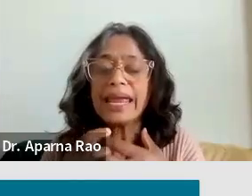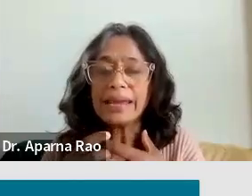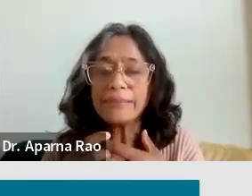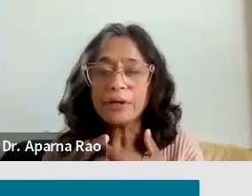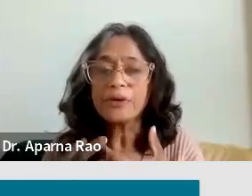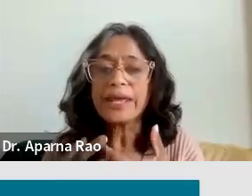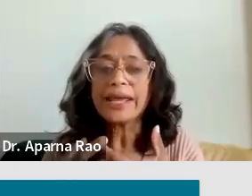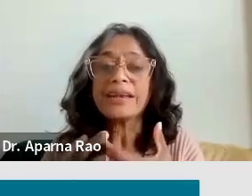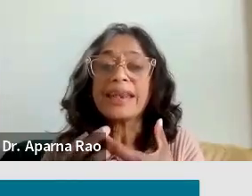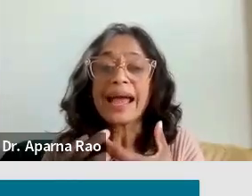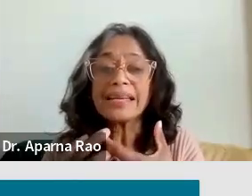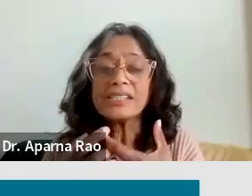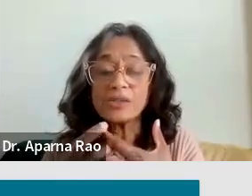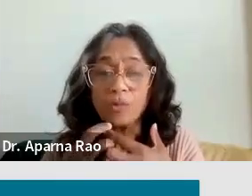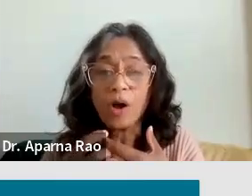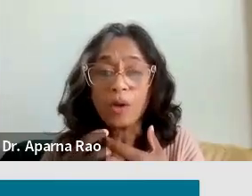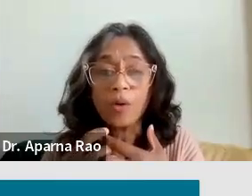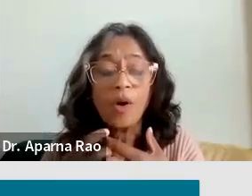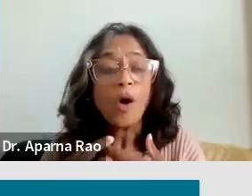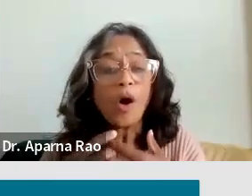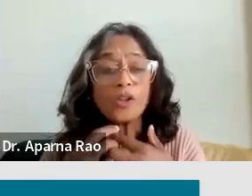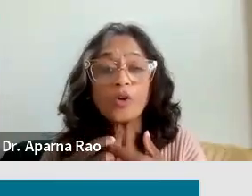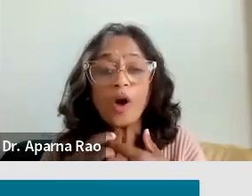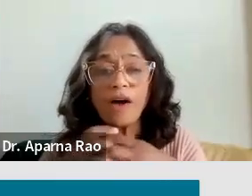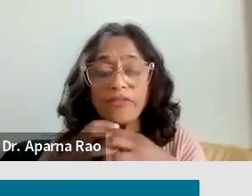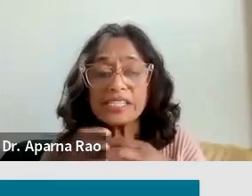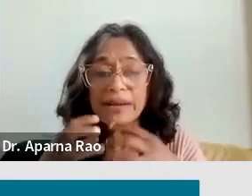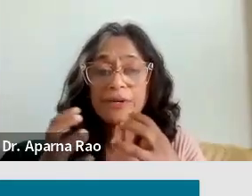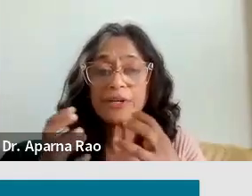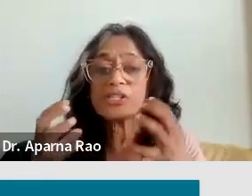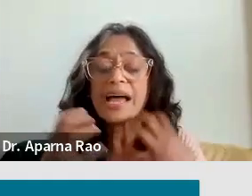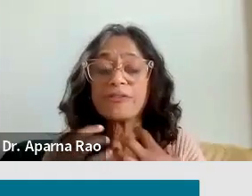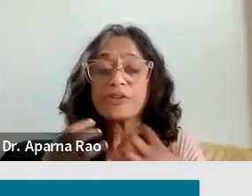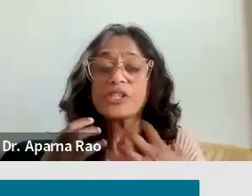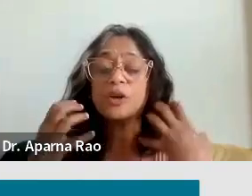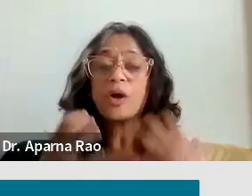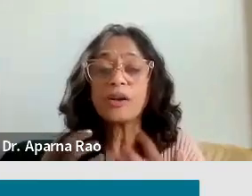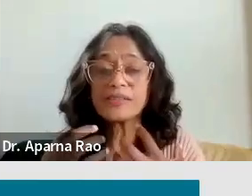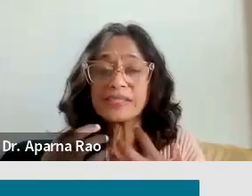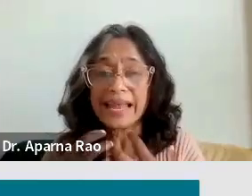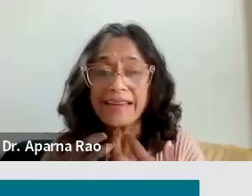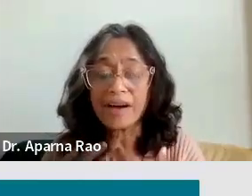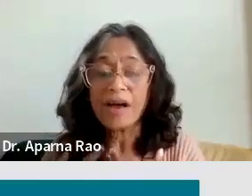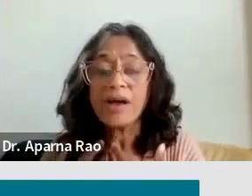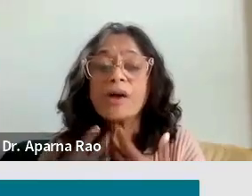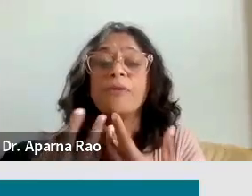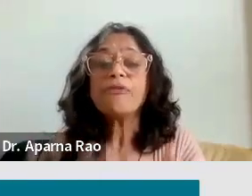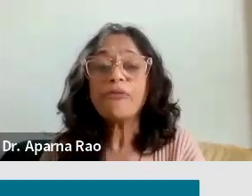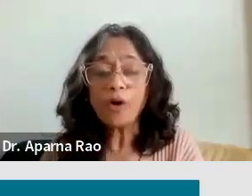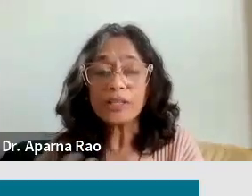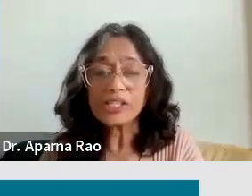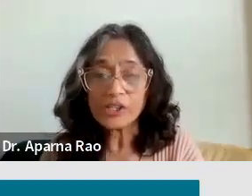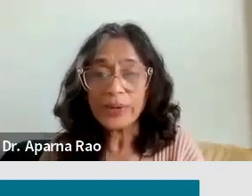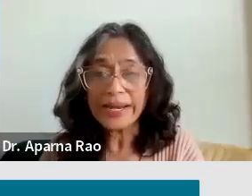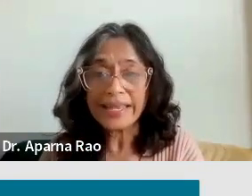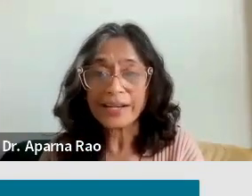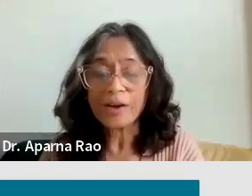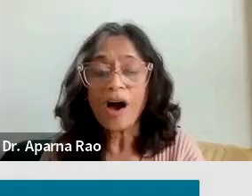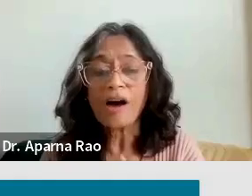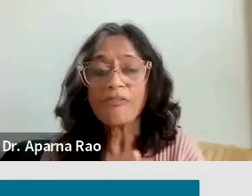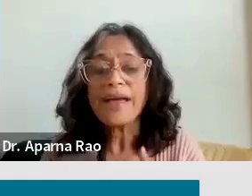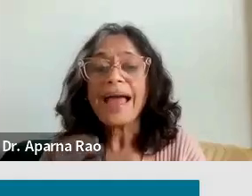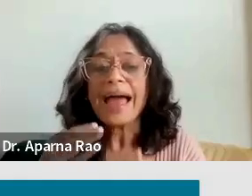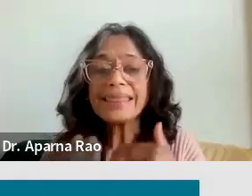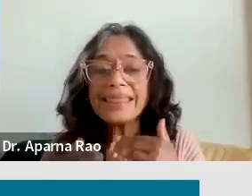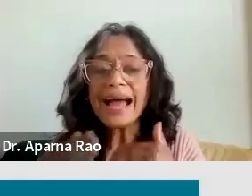is not able to take a nice swallow, or the cough receptors have to see a lot of saliva before they stimulate